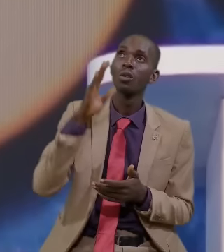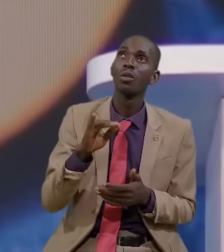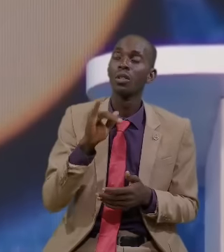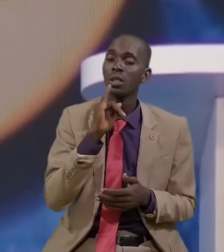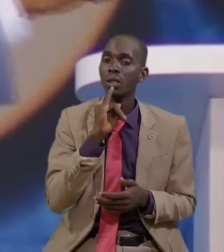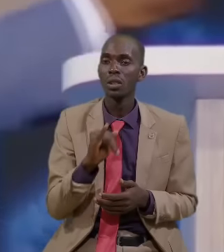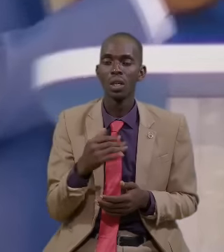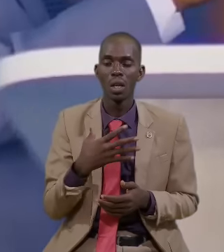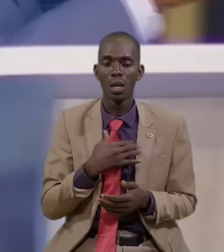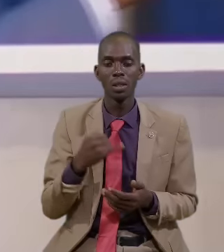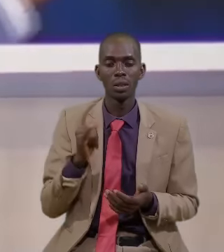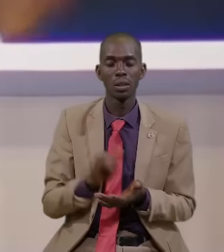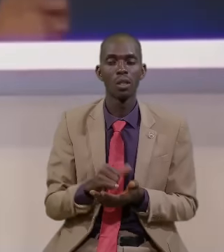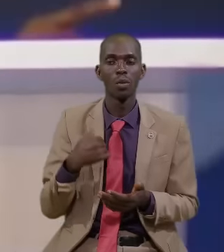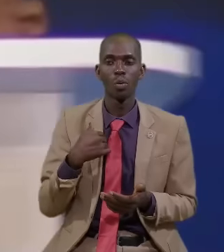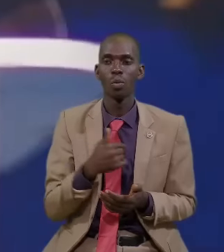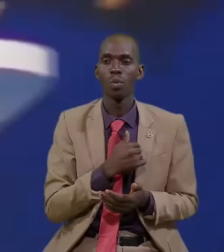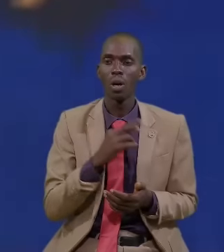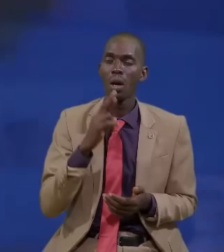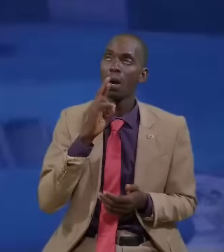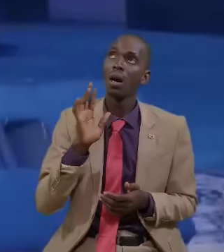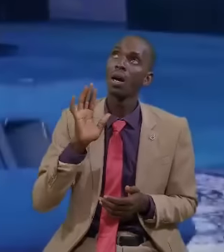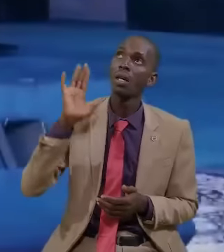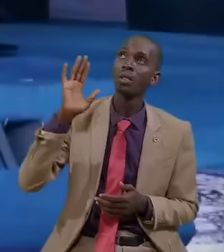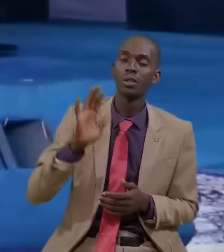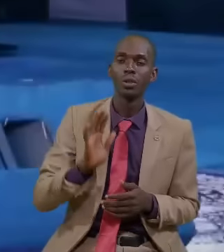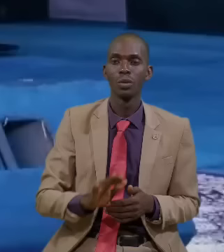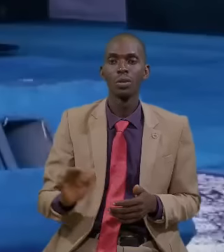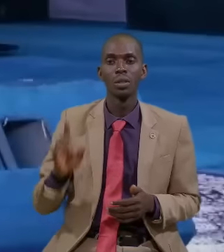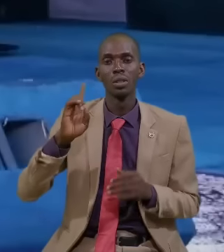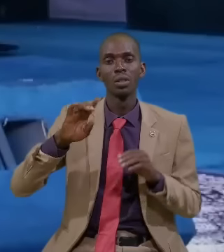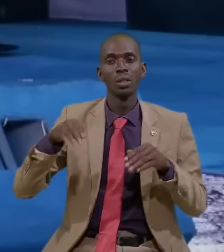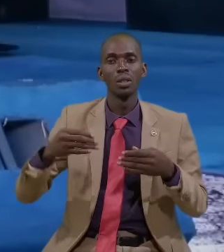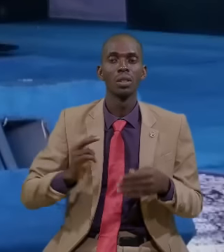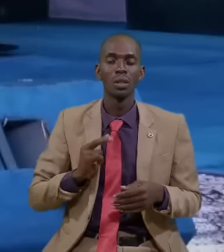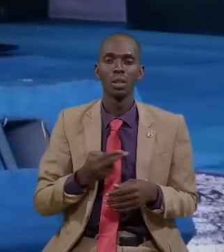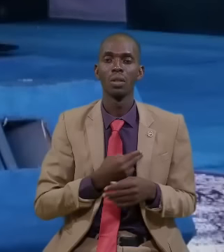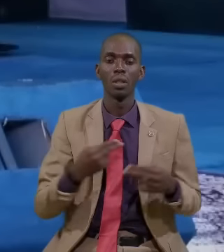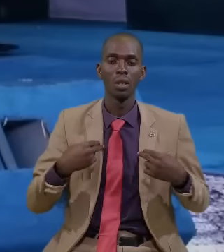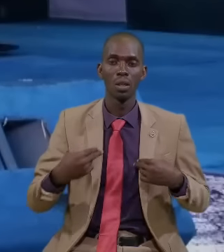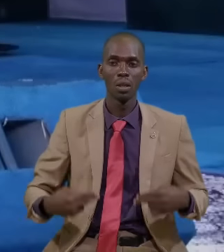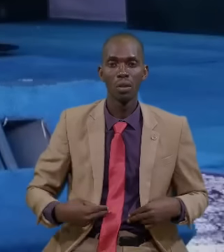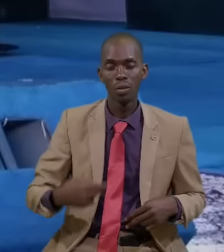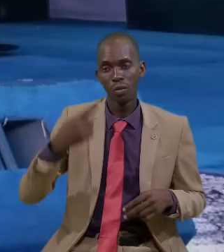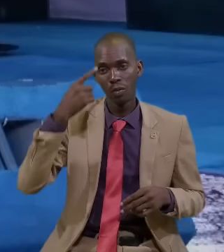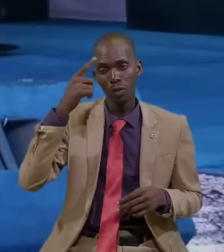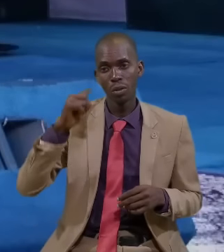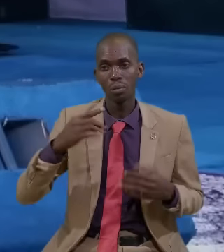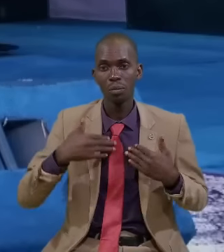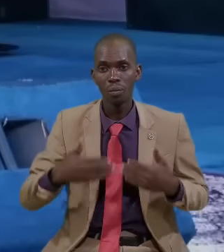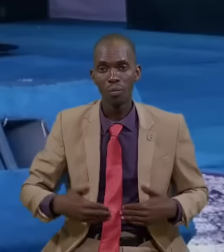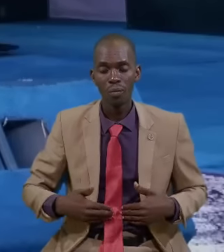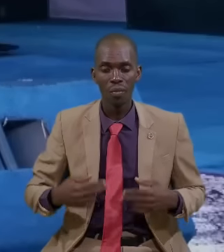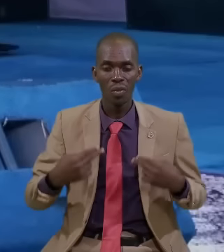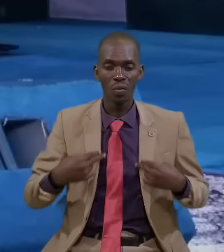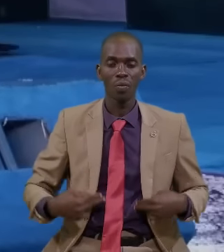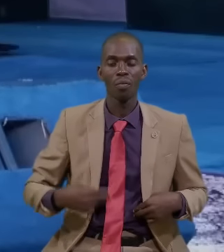his children. And he gives us health for the body, health for the soul,